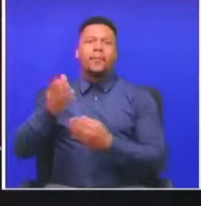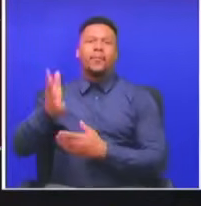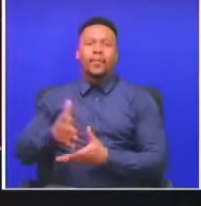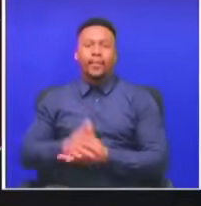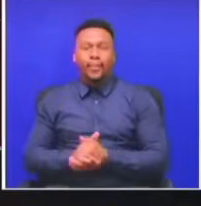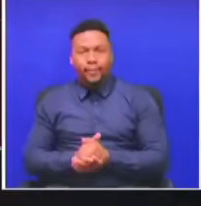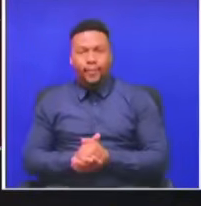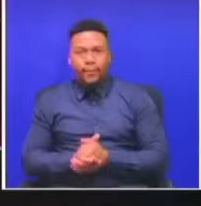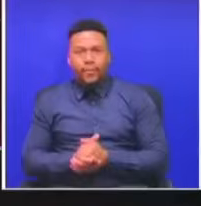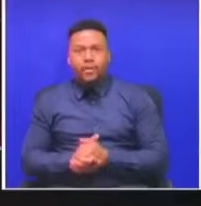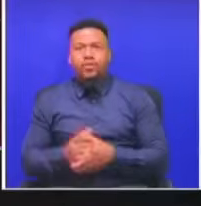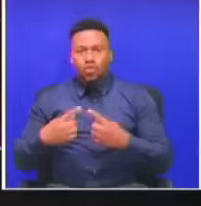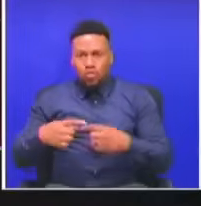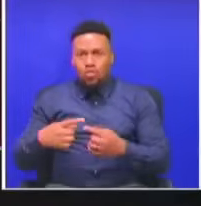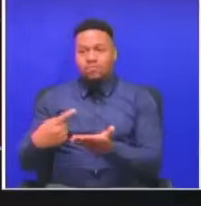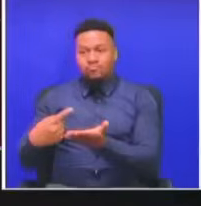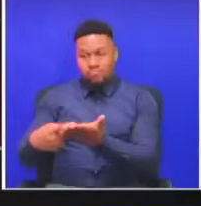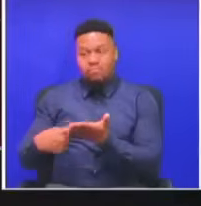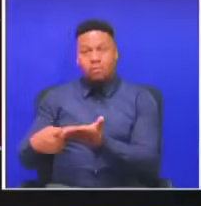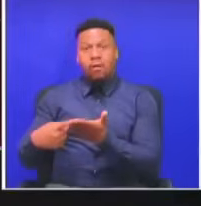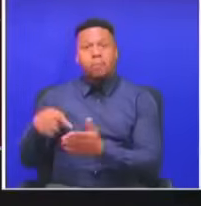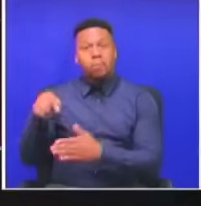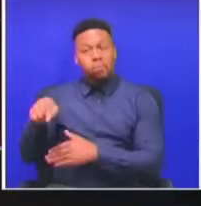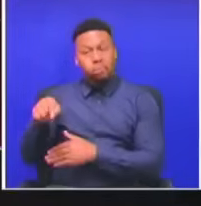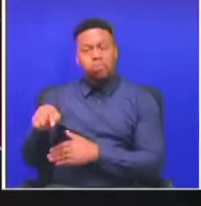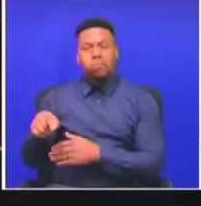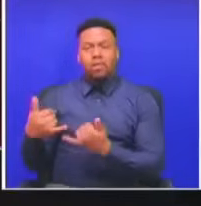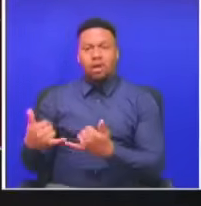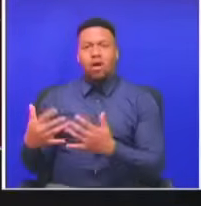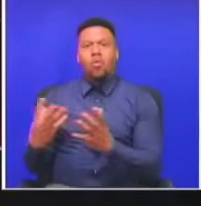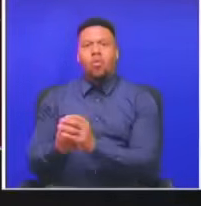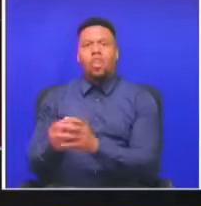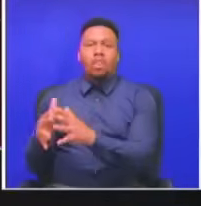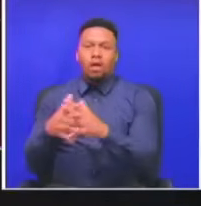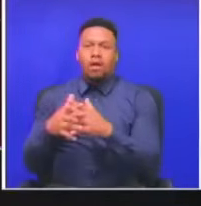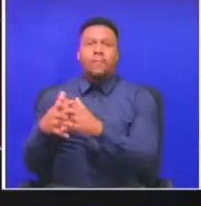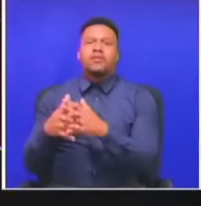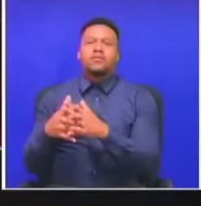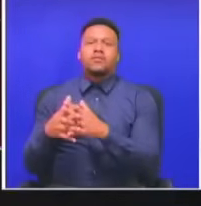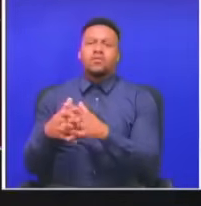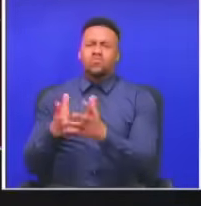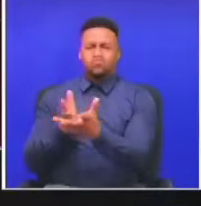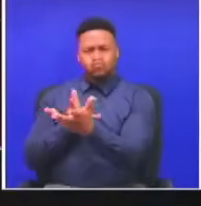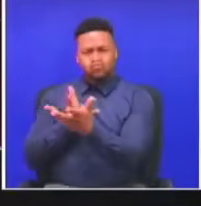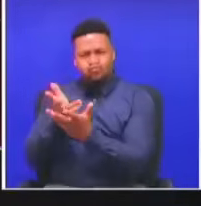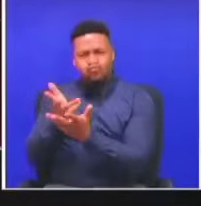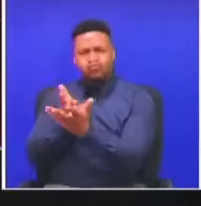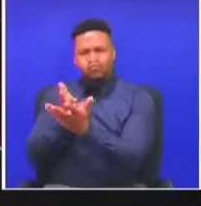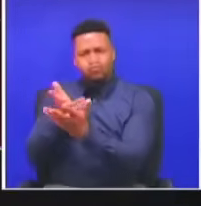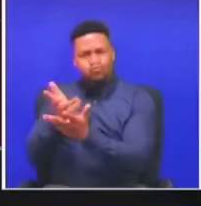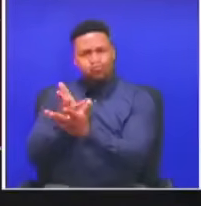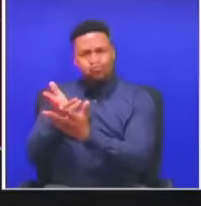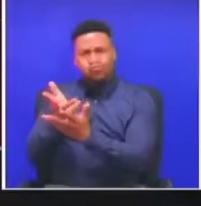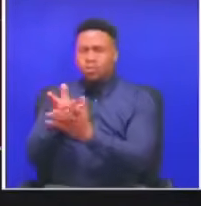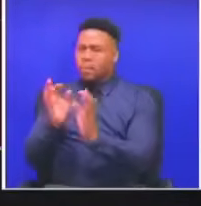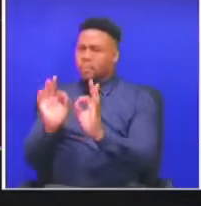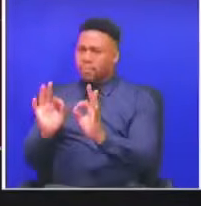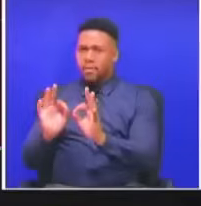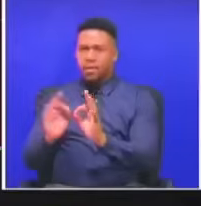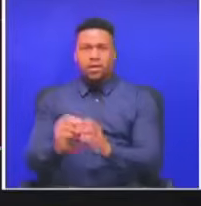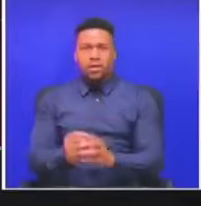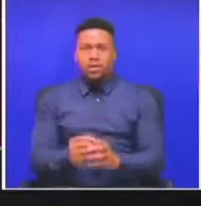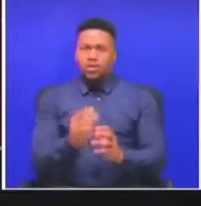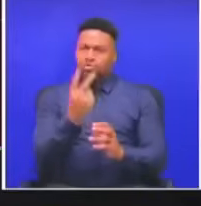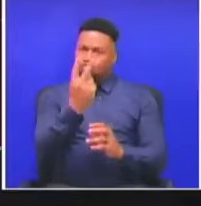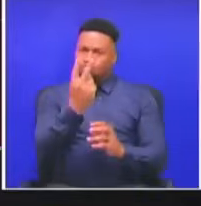discussion that we are having with them, a proper engagement of two sovereign powers